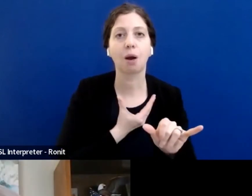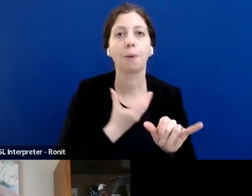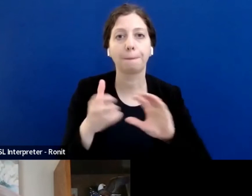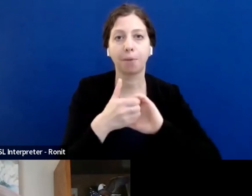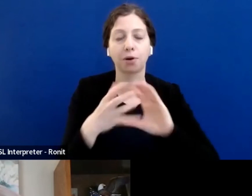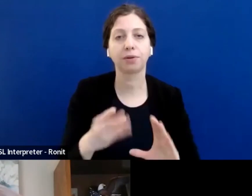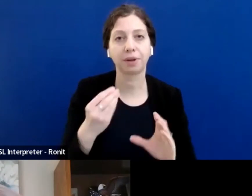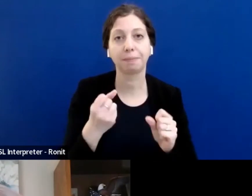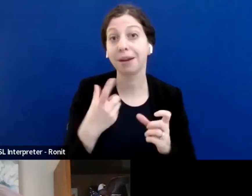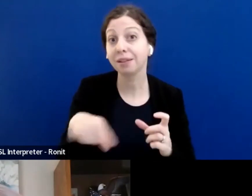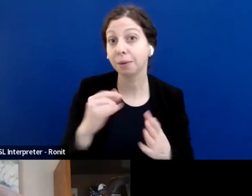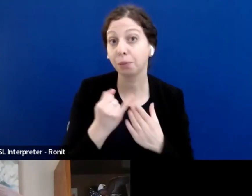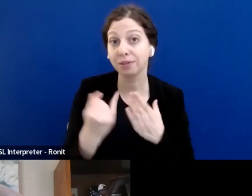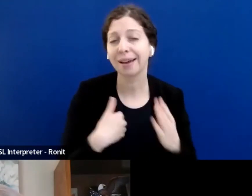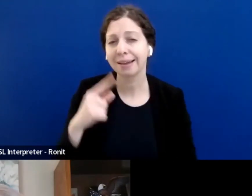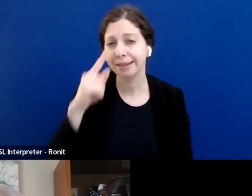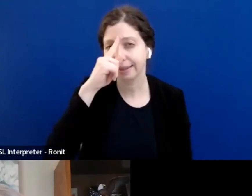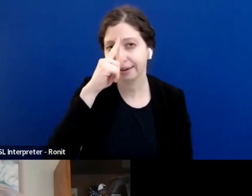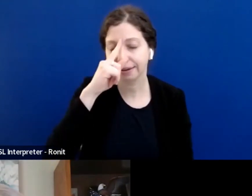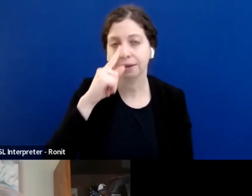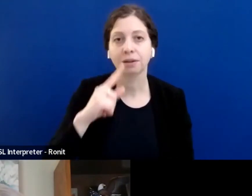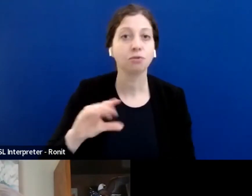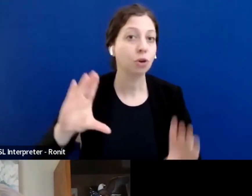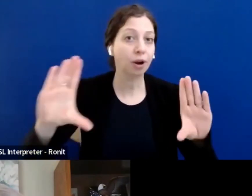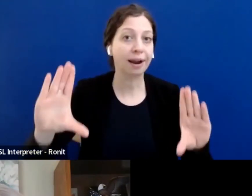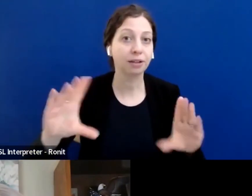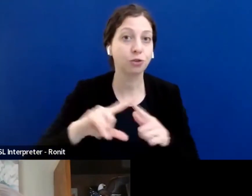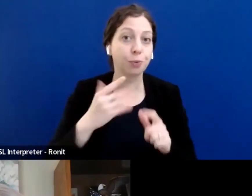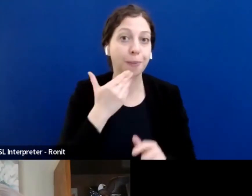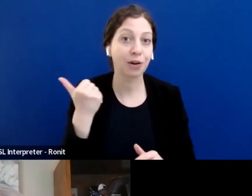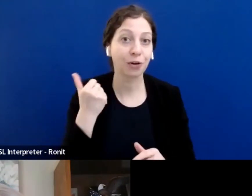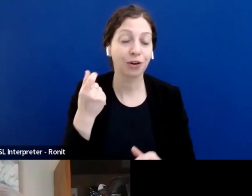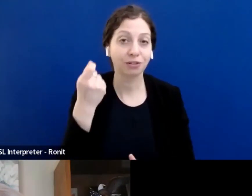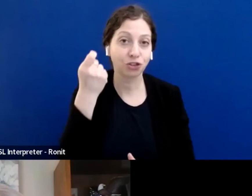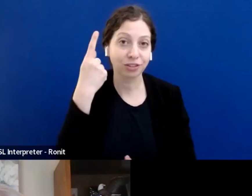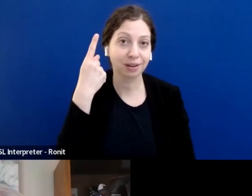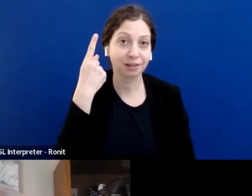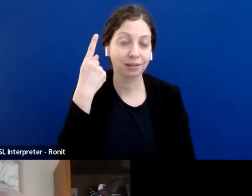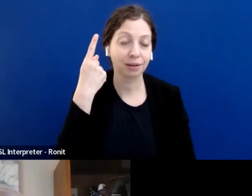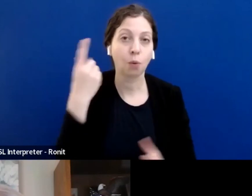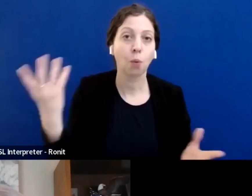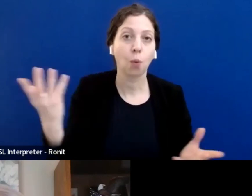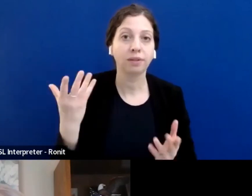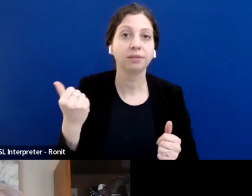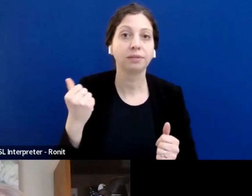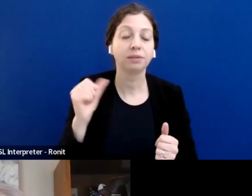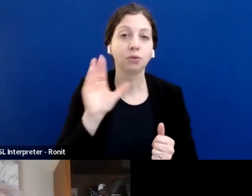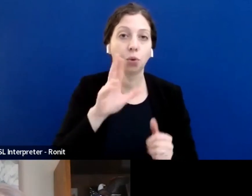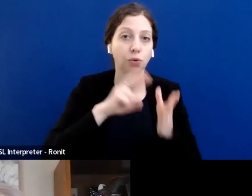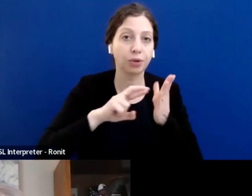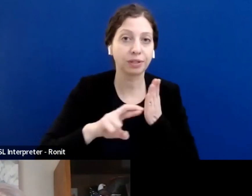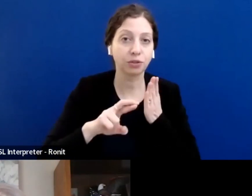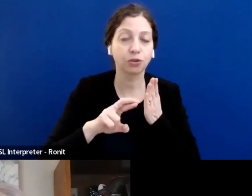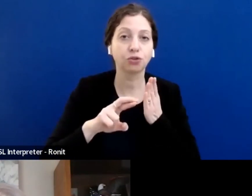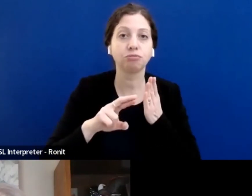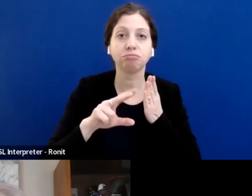their projects. And I think it would be great to better understand what your research to